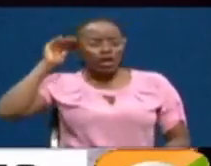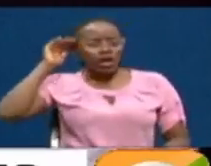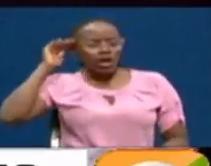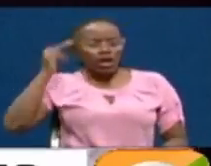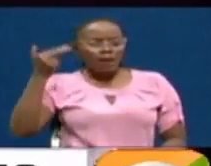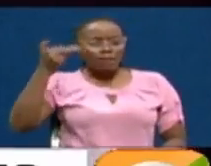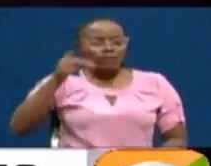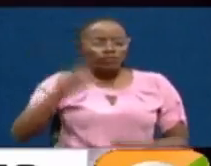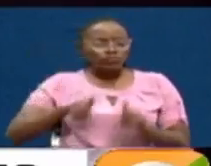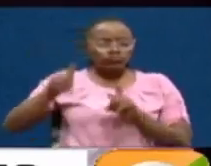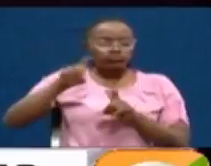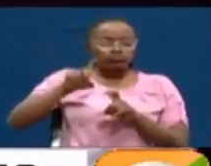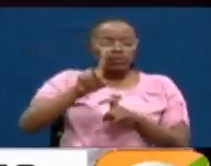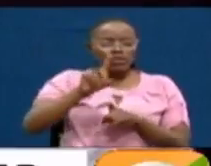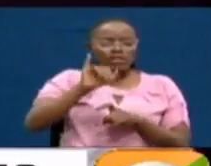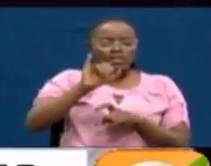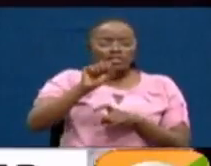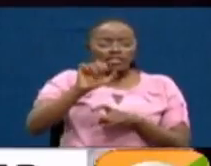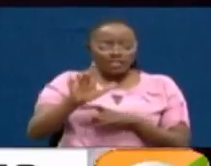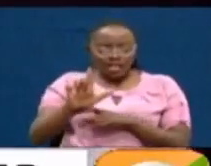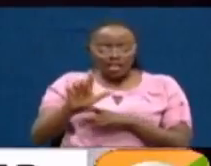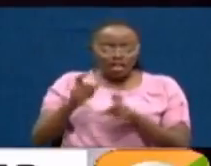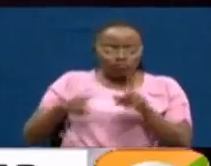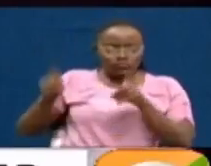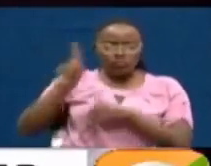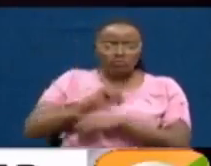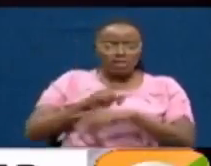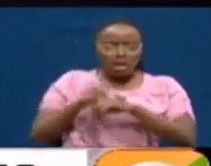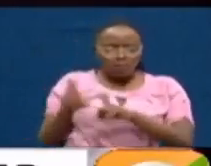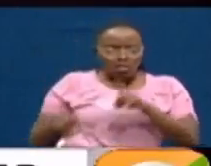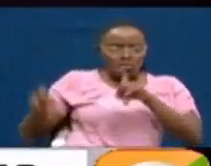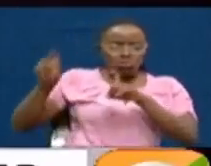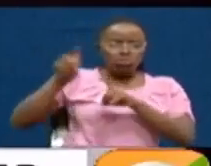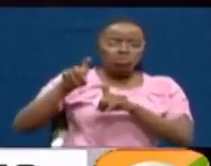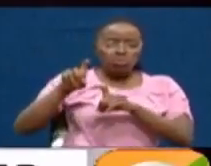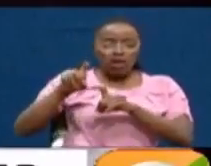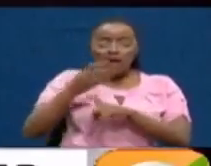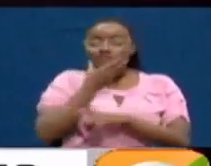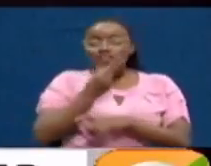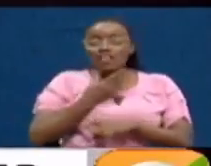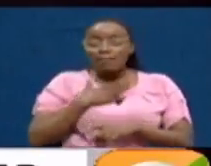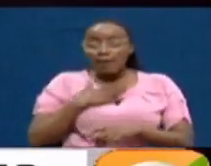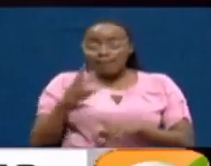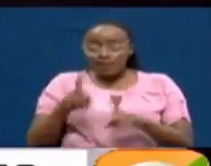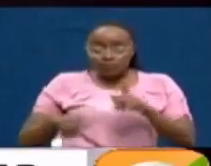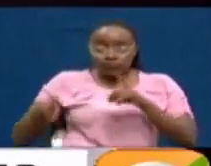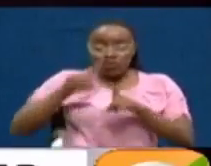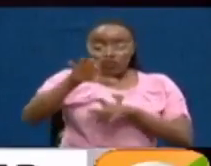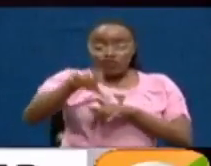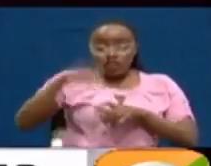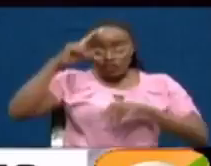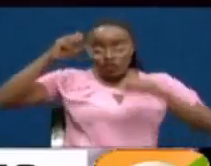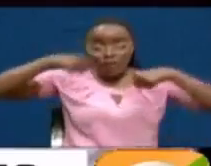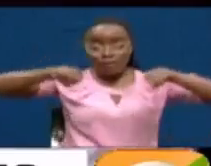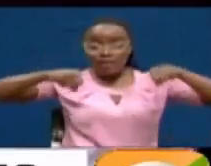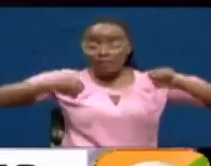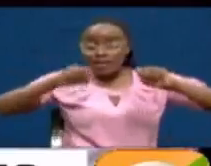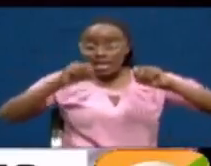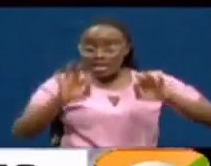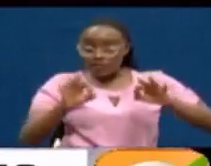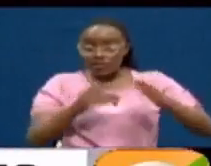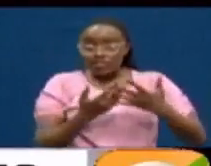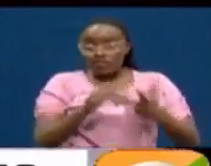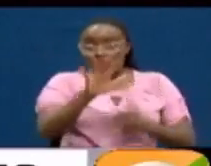petri imeongezeka, diesel imeongezeka. And then ikiongezeka mzai inabidi ameongeza price ya fare. Sasa kama ni place alikuwa